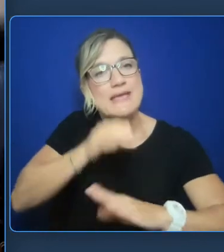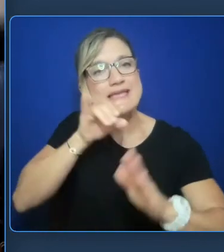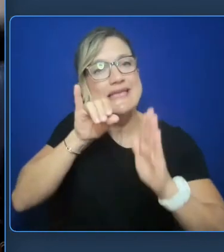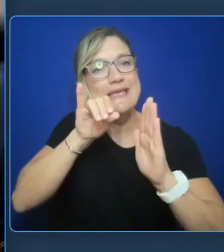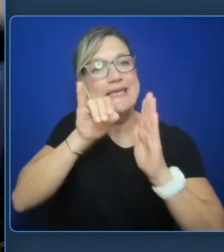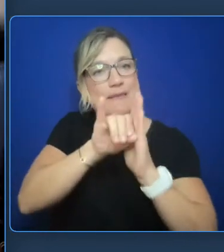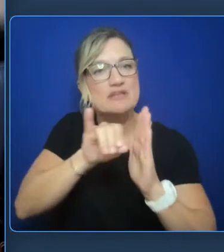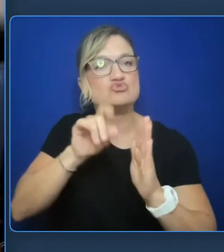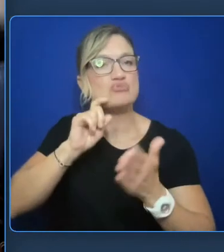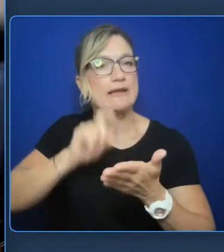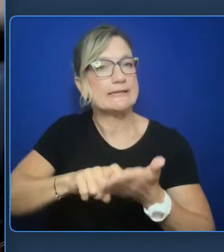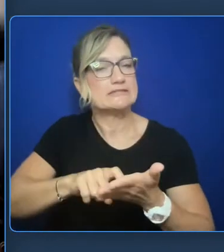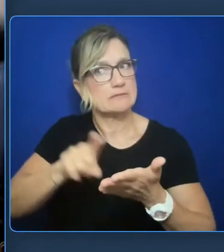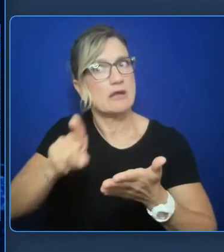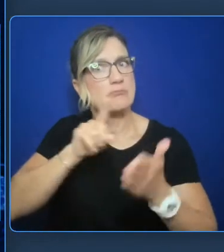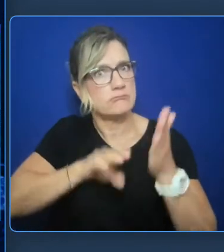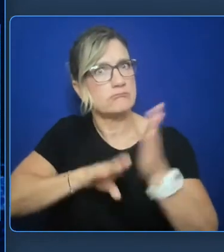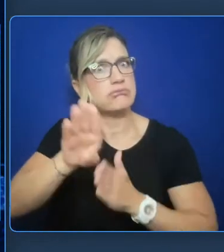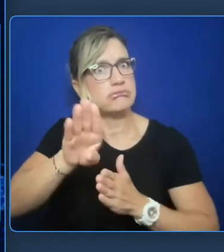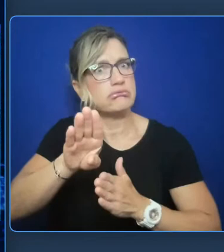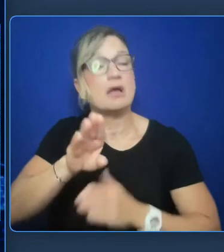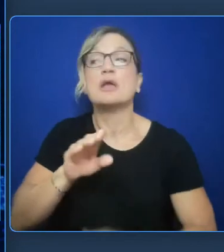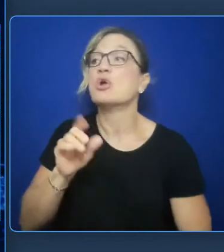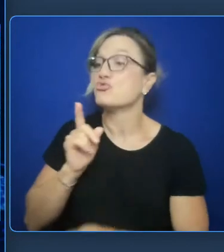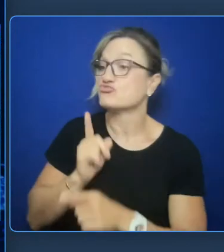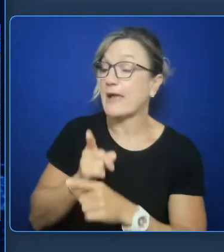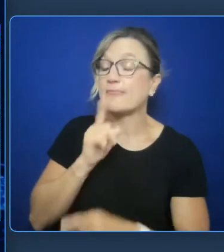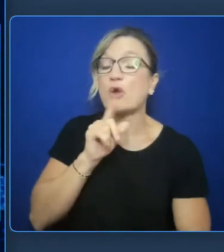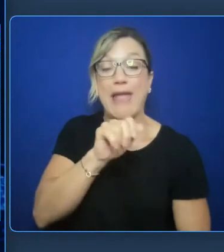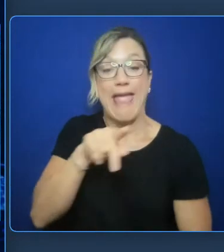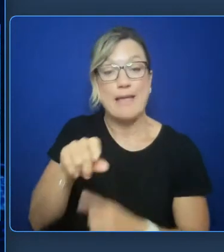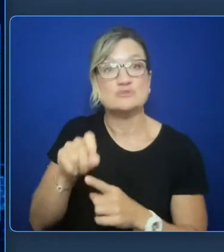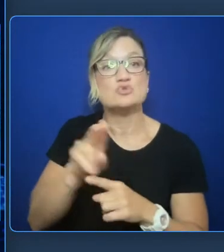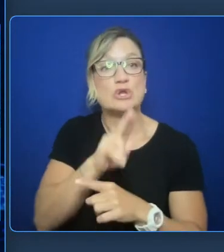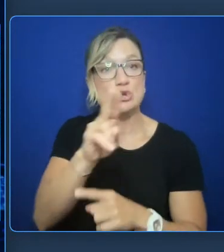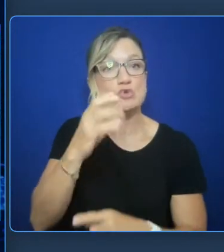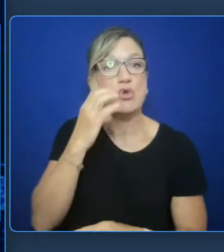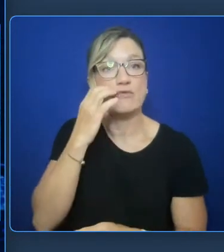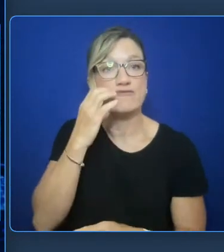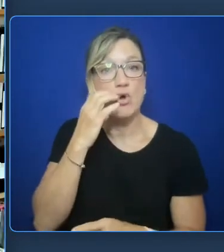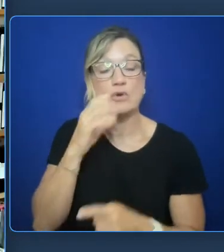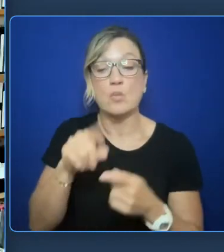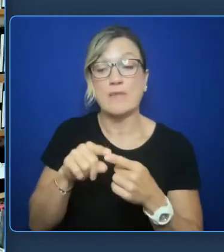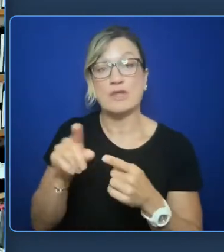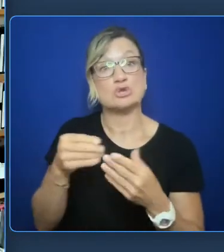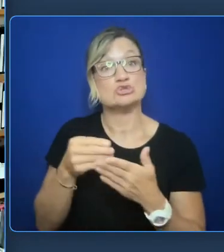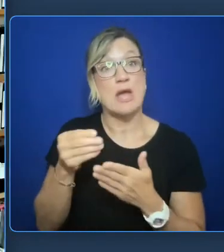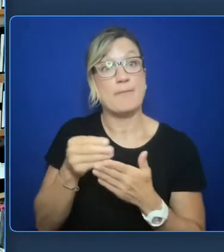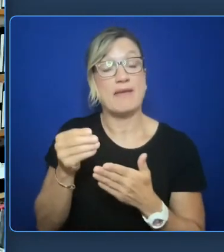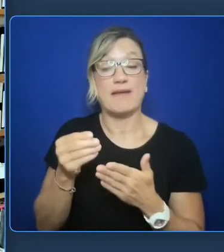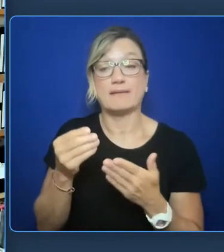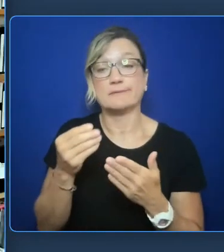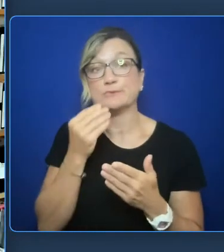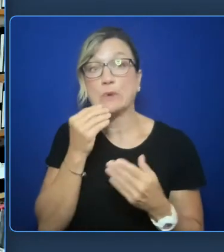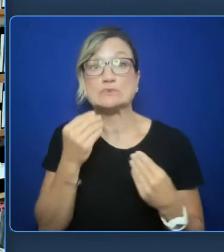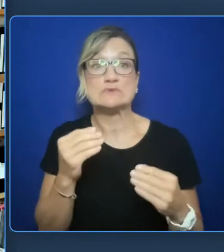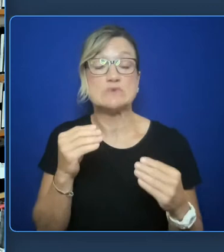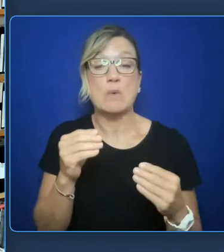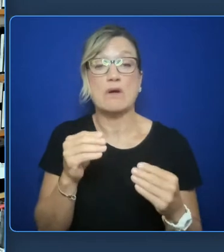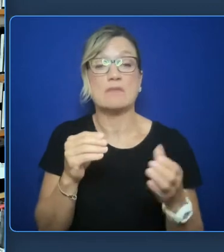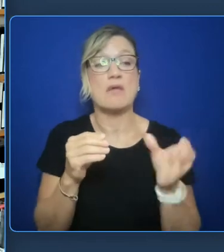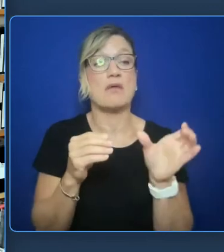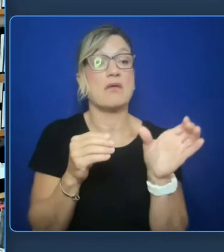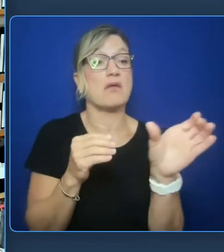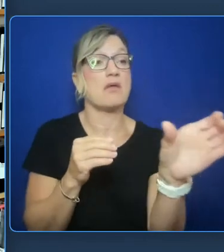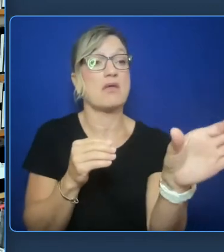is spectacular. No question. There are apps that people can put on their phone, and when they're shopping at a grocery store, they point